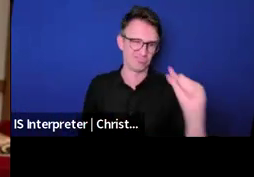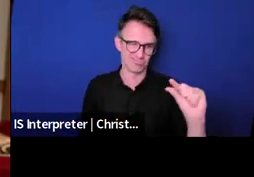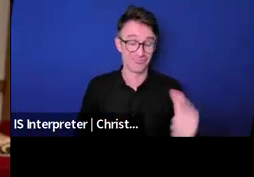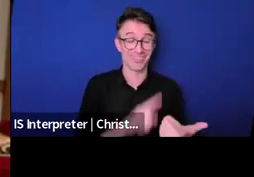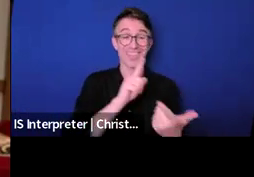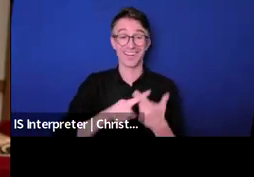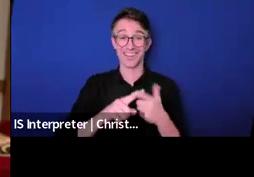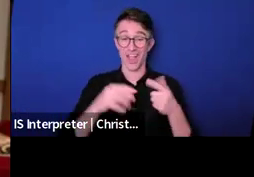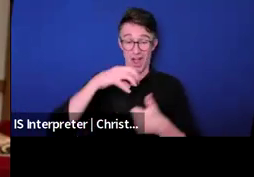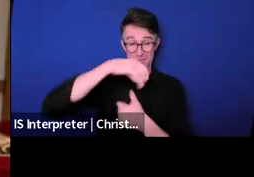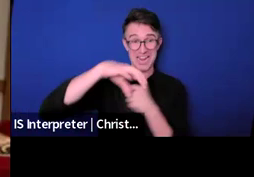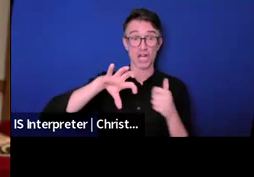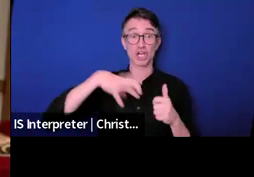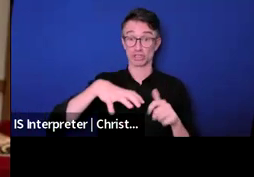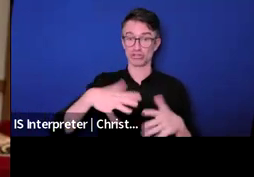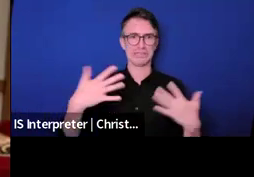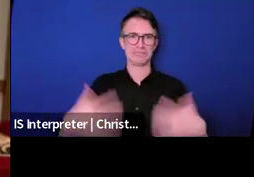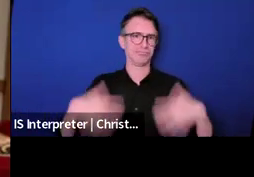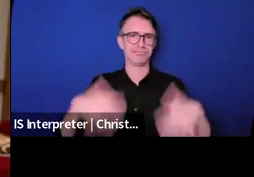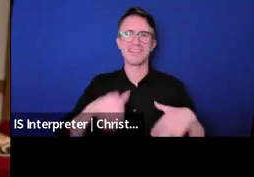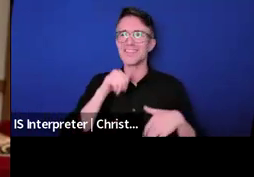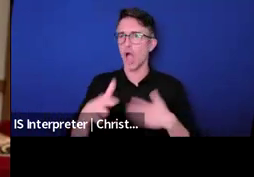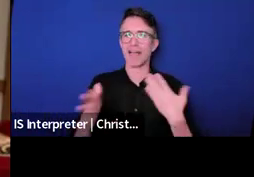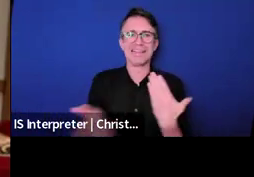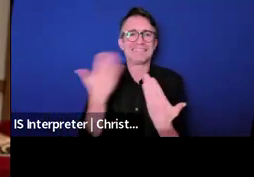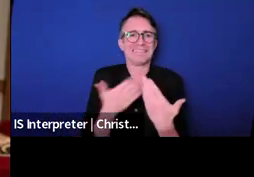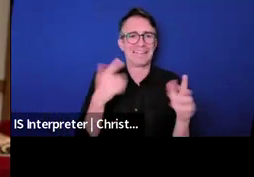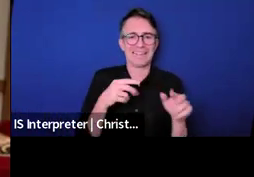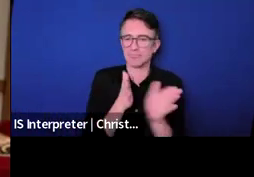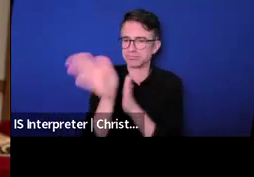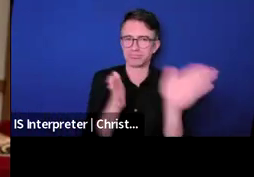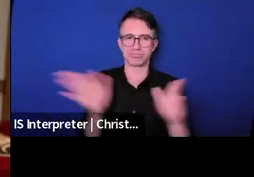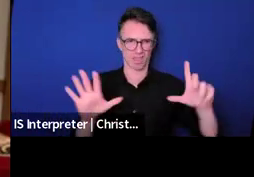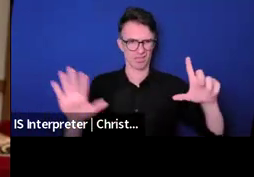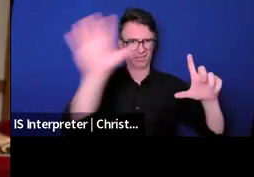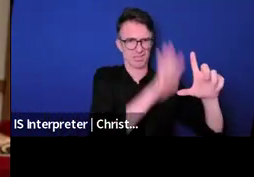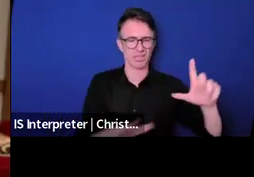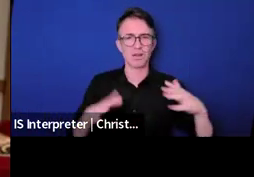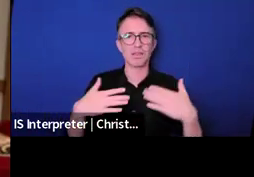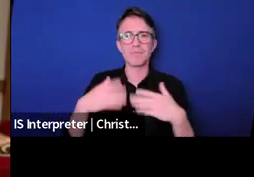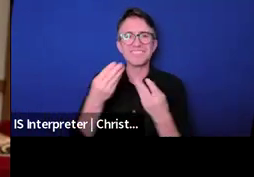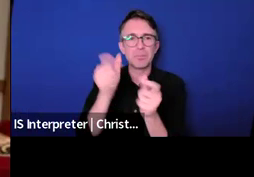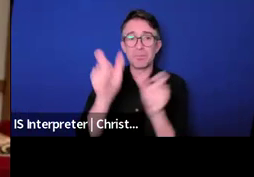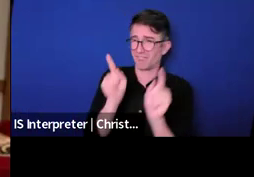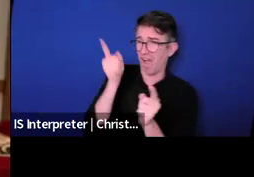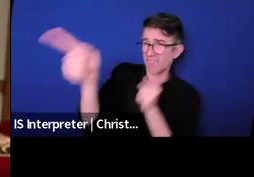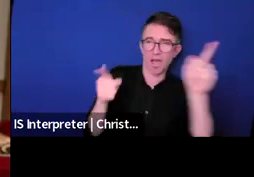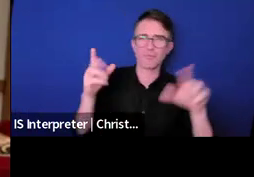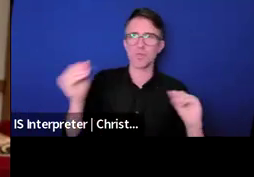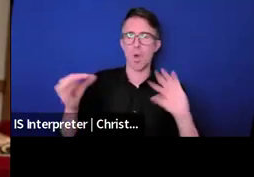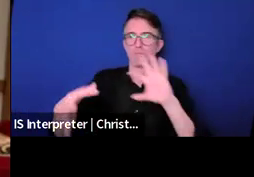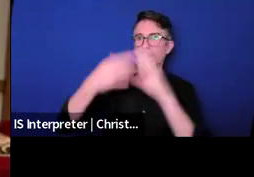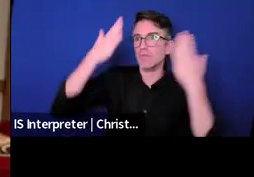80% are pensions, while the rest is only spent on services, active labor market programs, and other types of